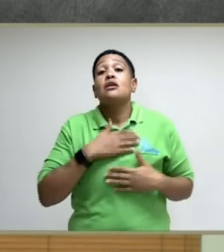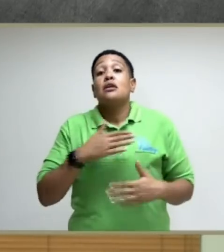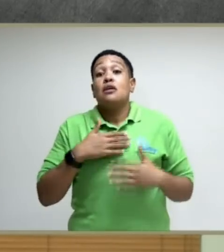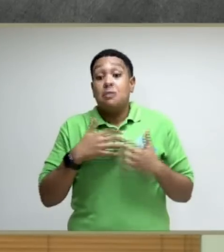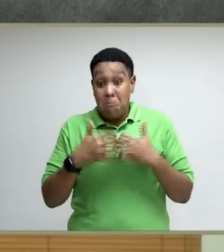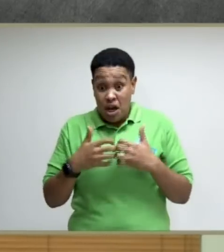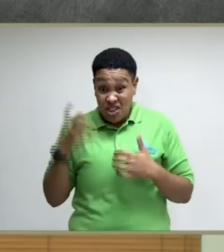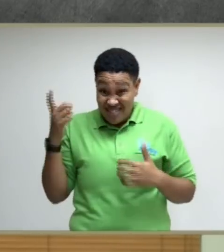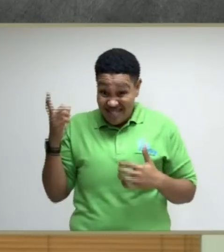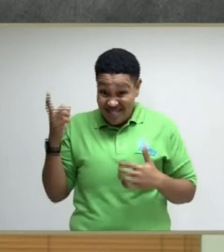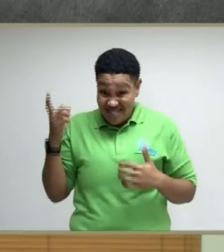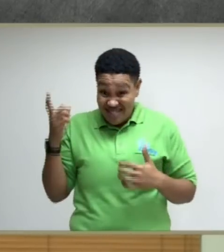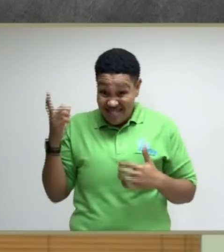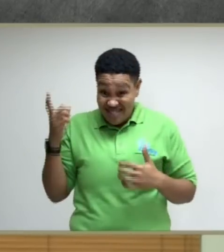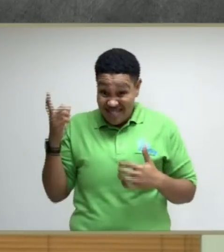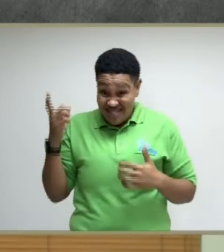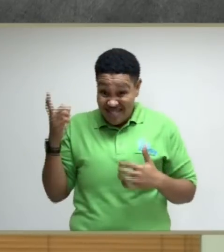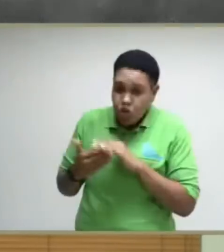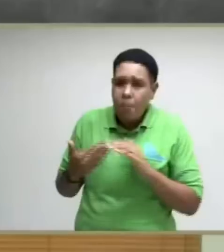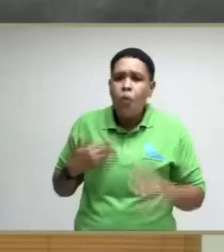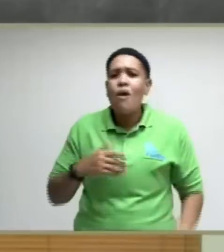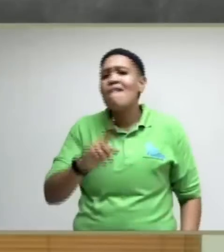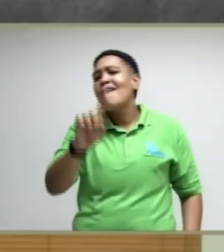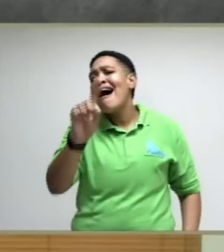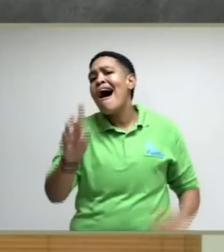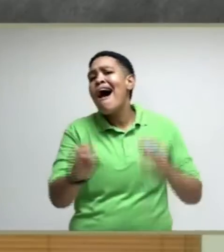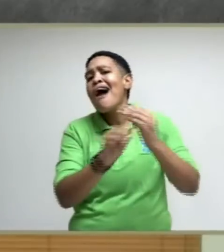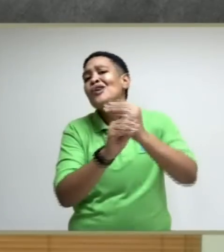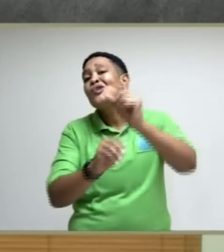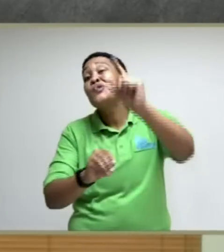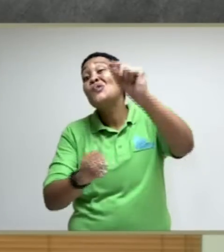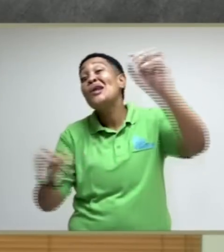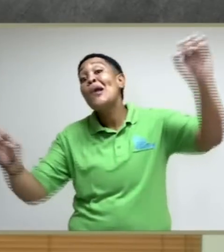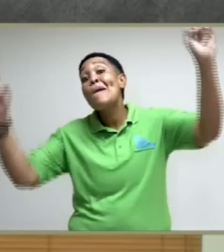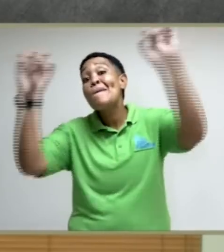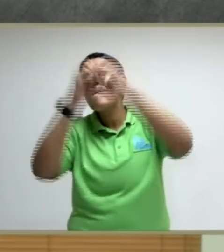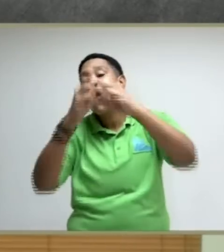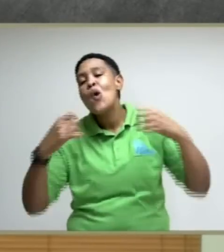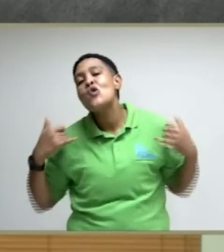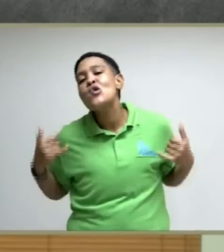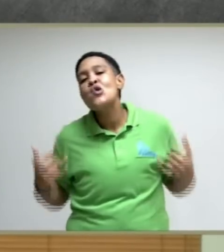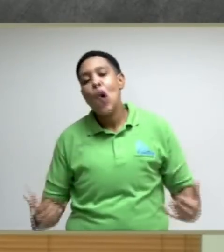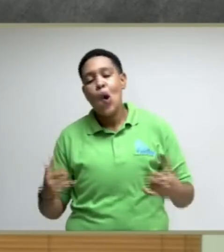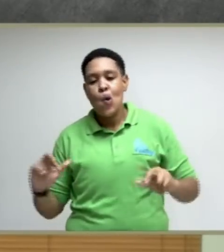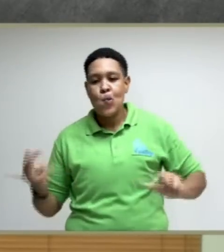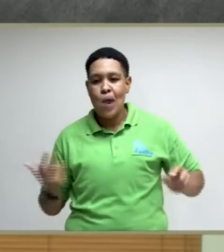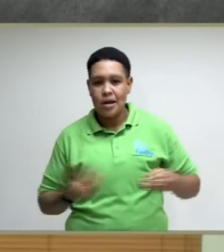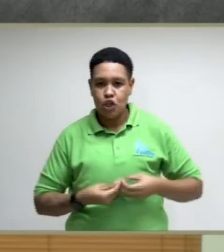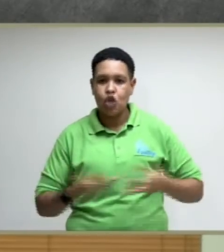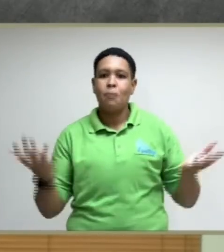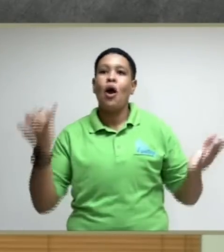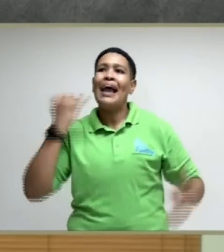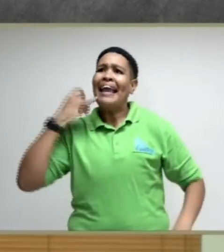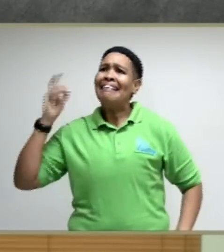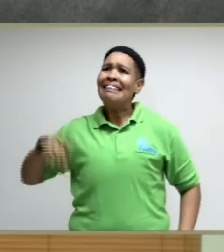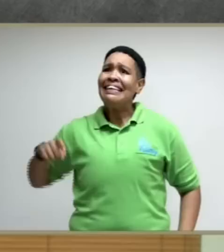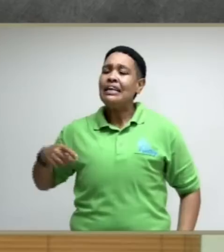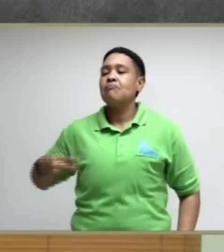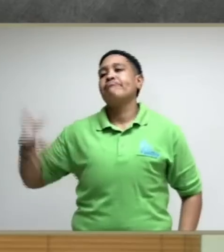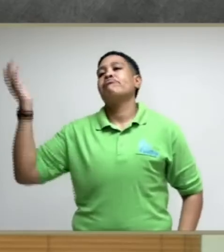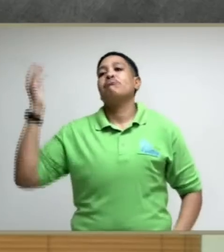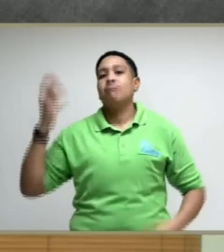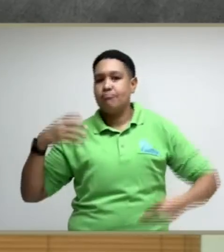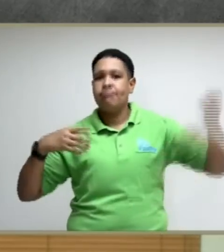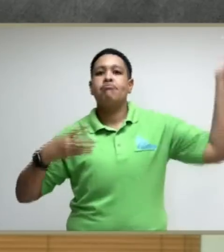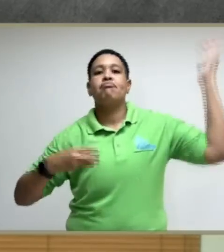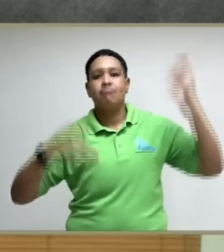have in country, we have an additional 20-odd of those now ready to deploy as needed. So we would